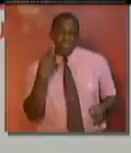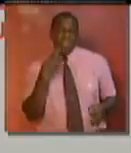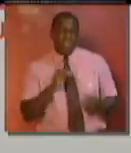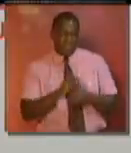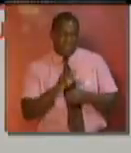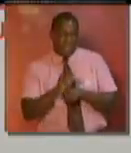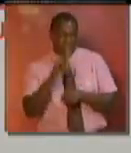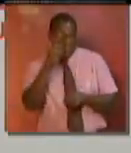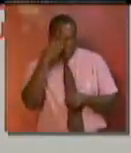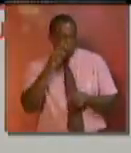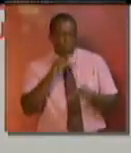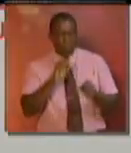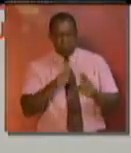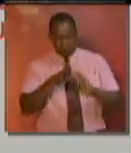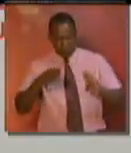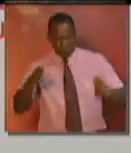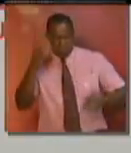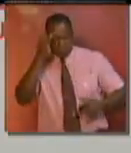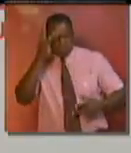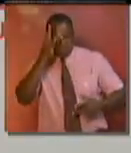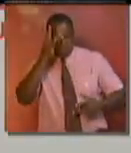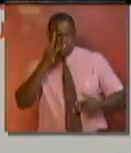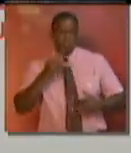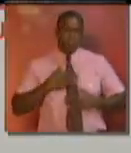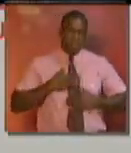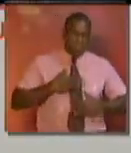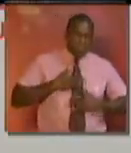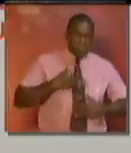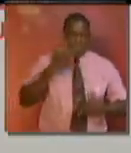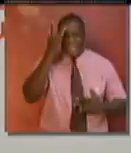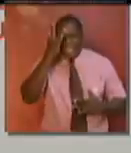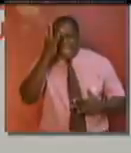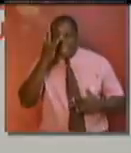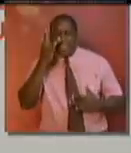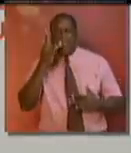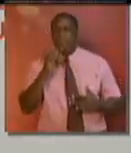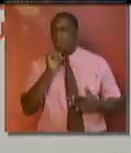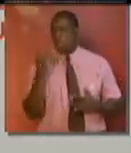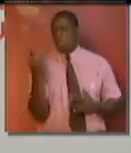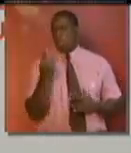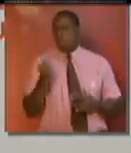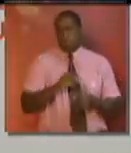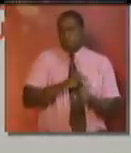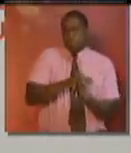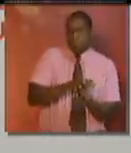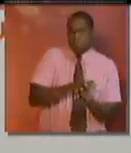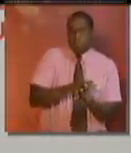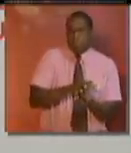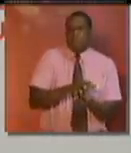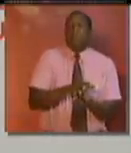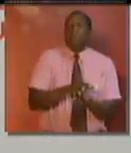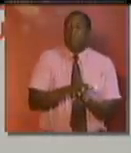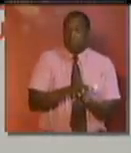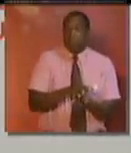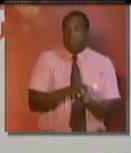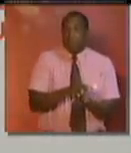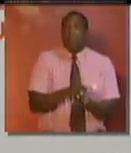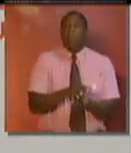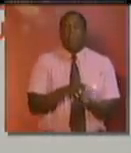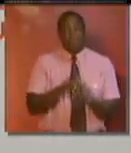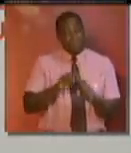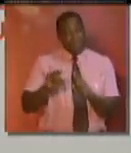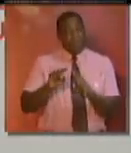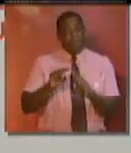other respiratory illnesses as well, not just COVID-19. So it's not a COVID-19 pattern so much as it is a respiratory illness, a